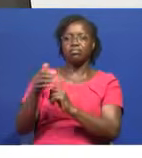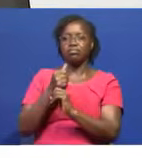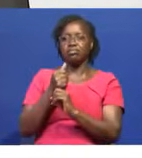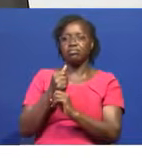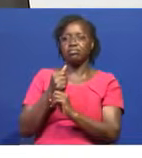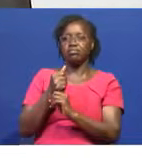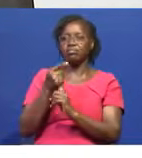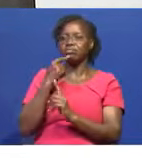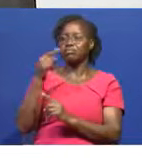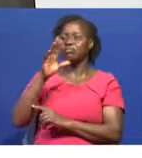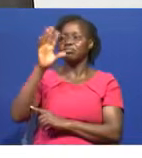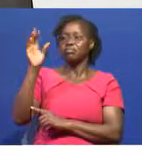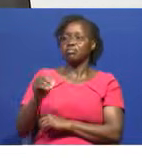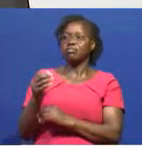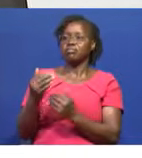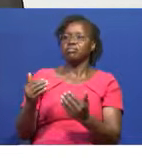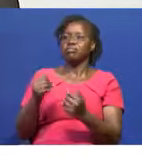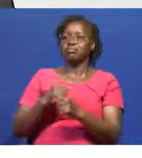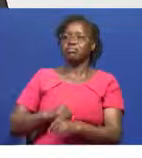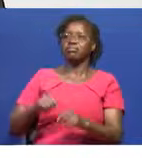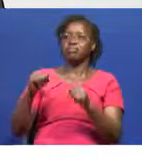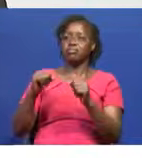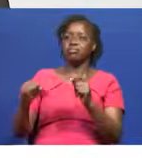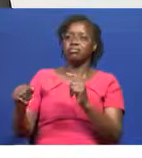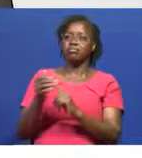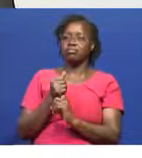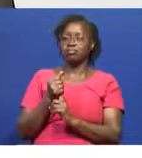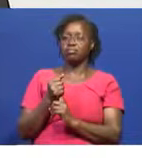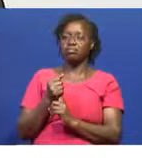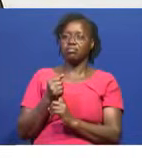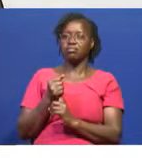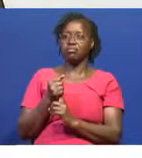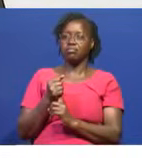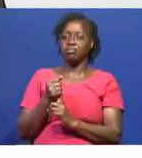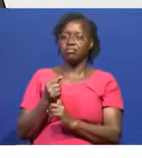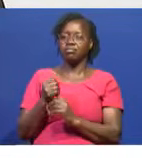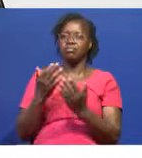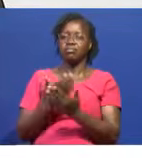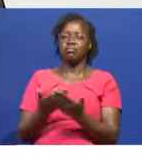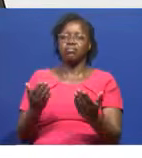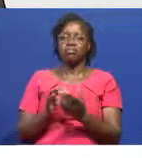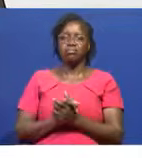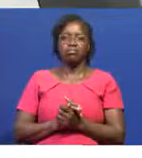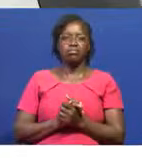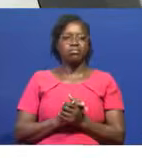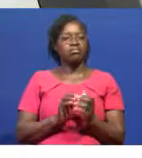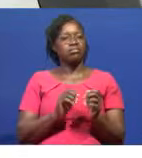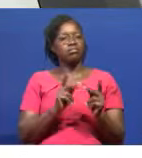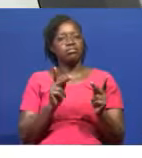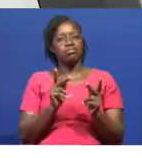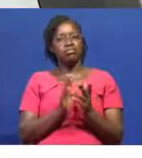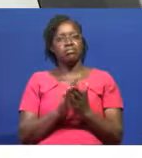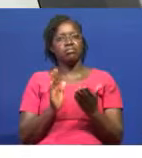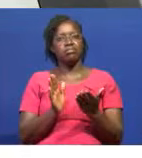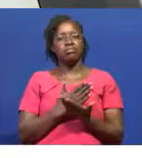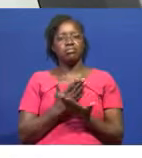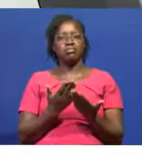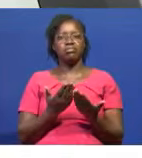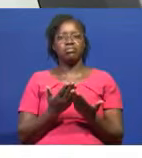this 100% of our children to be able to achieve these amenities. Okay. So what are some of the,